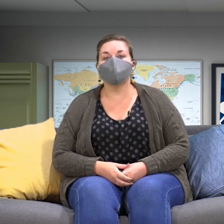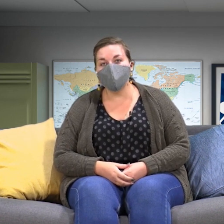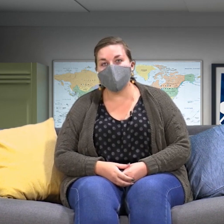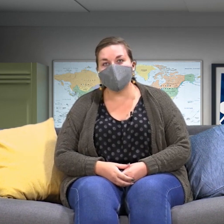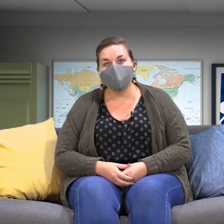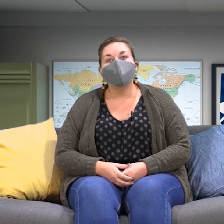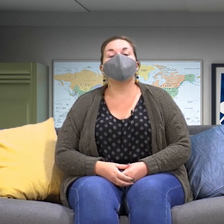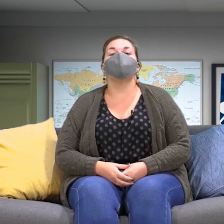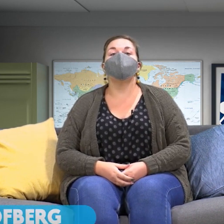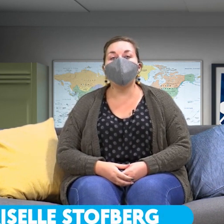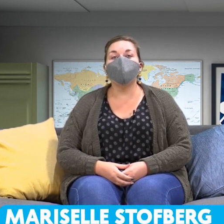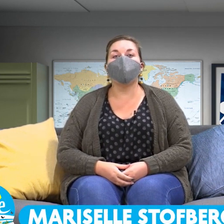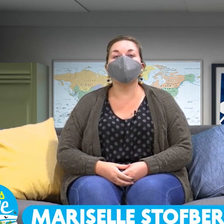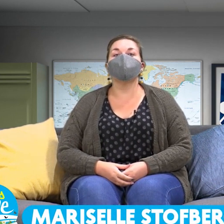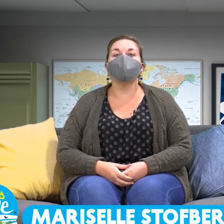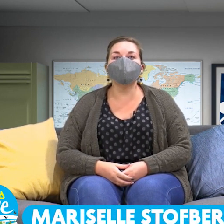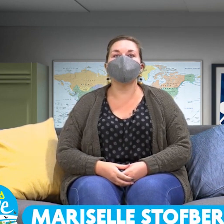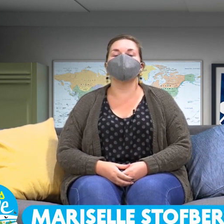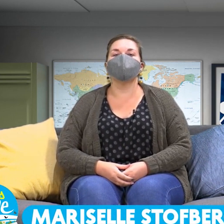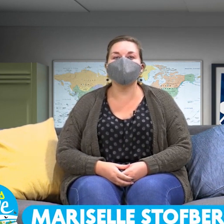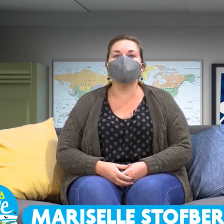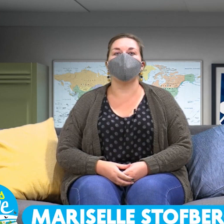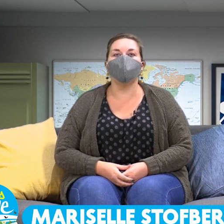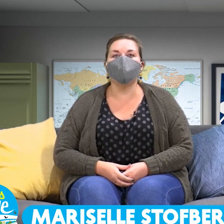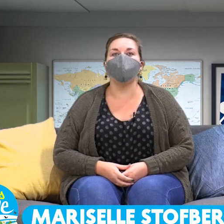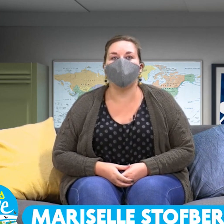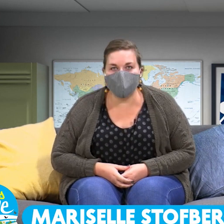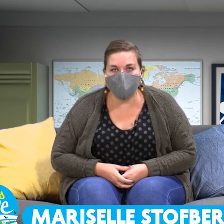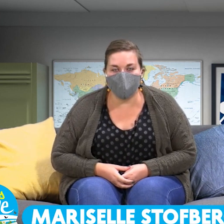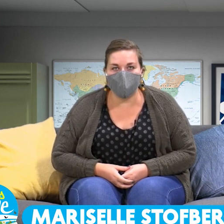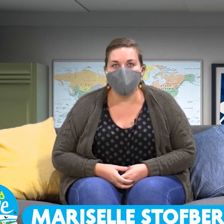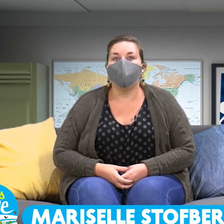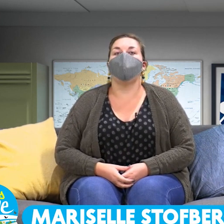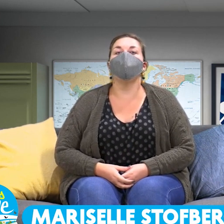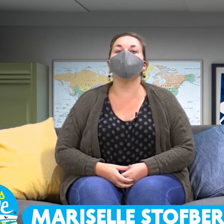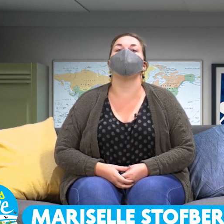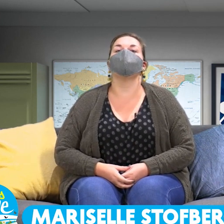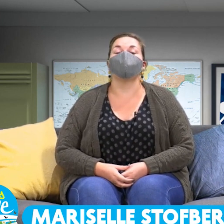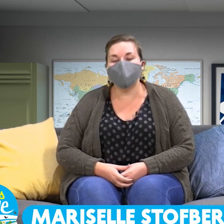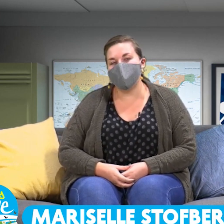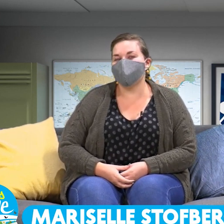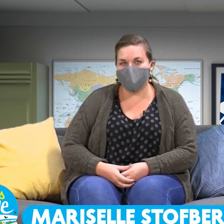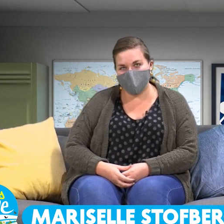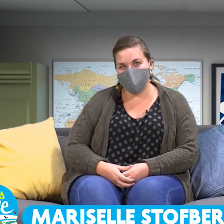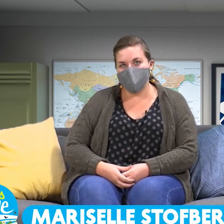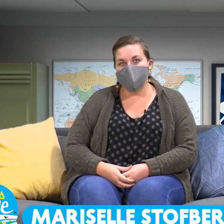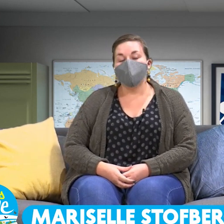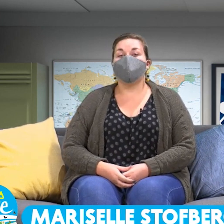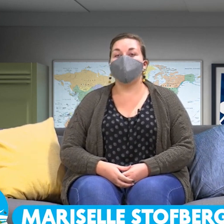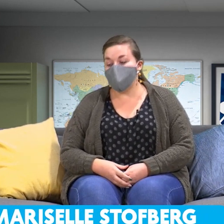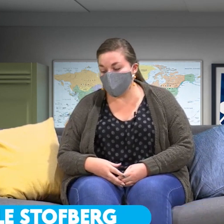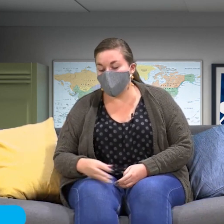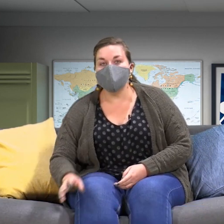Maricel Stoffberg, and today we have such an exciting, wonderful lineup for you. I hope you are as ready as I am.